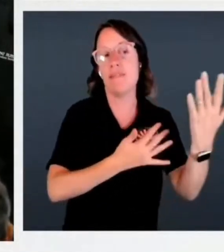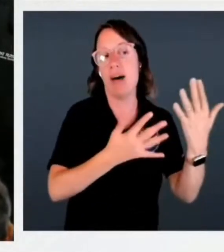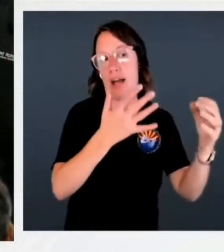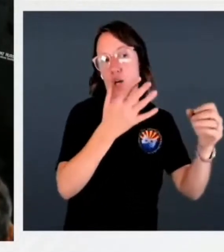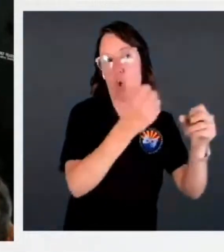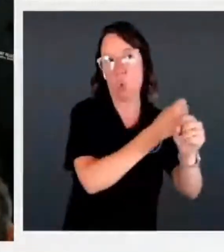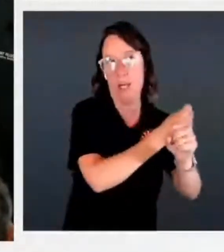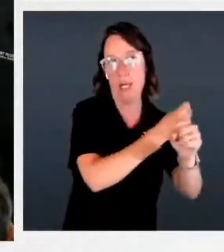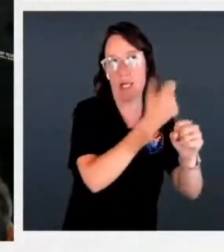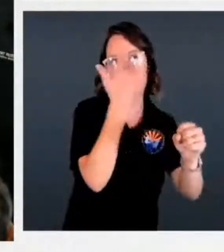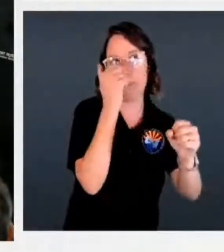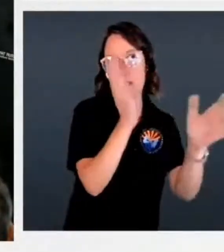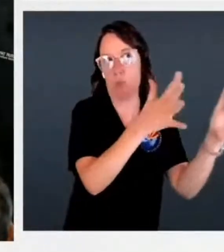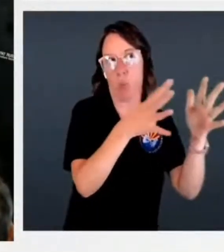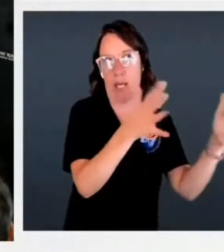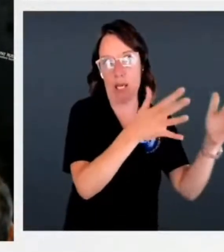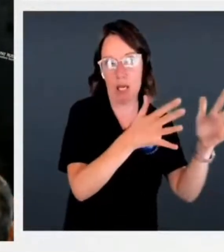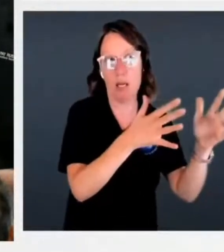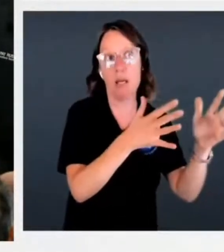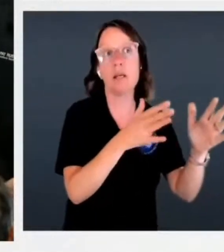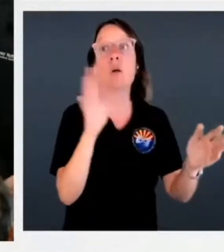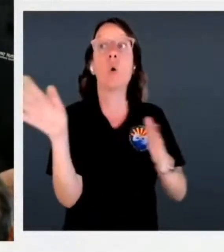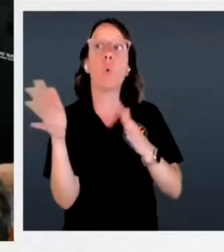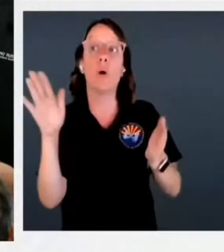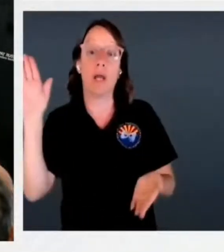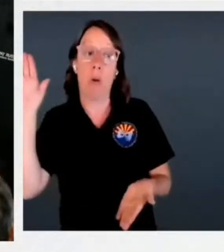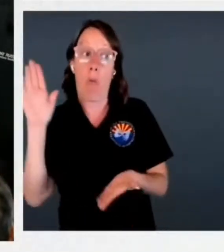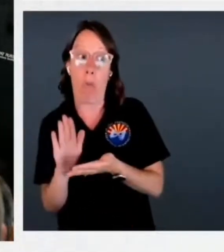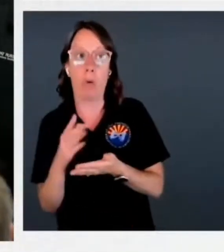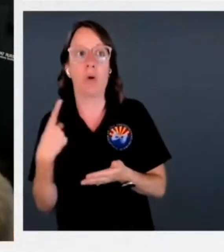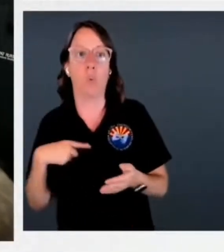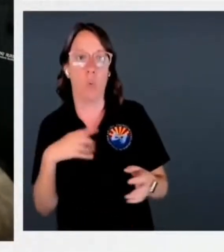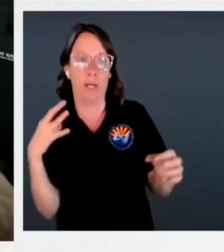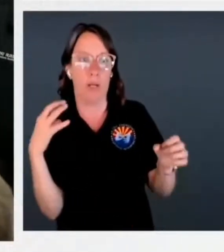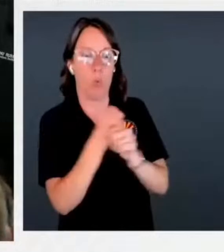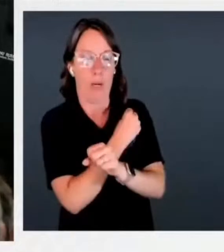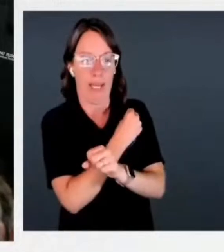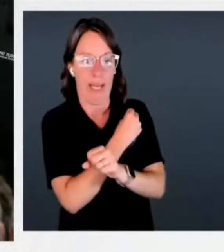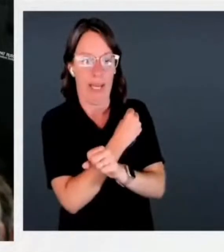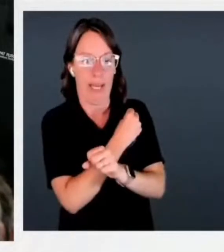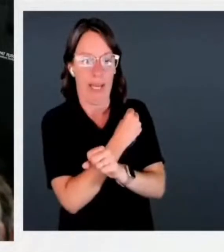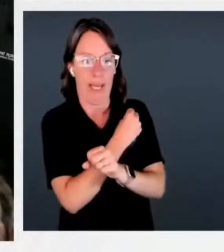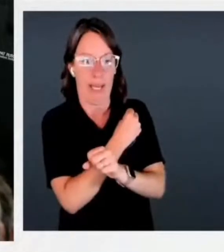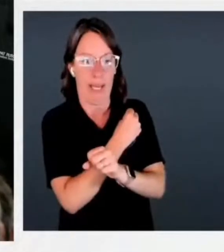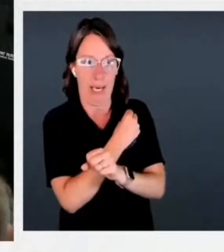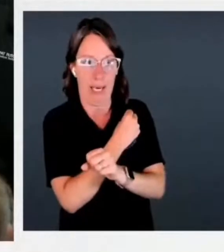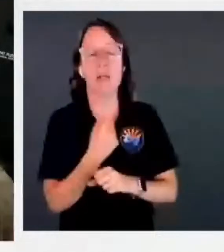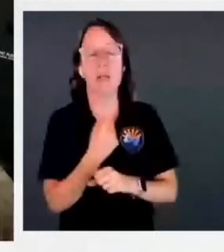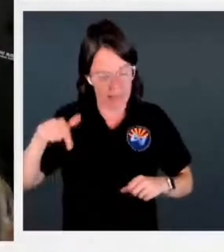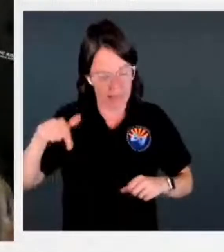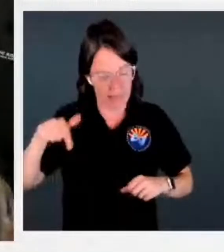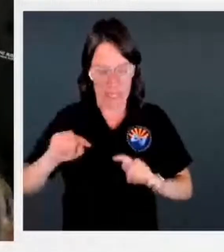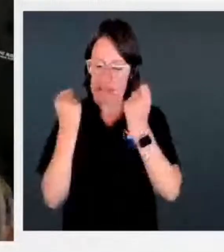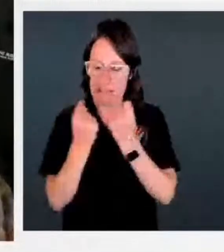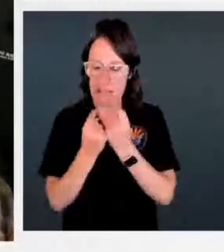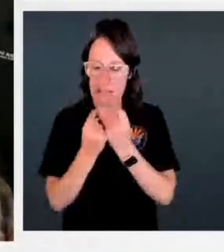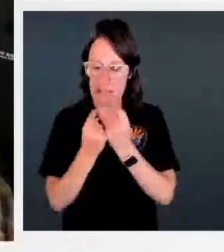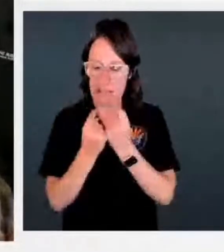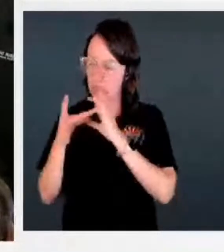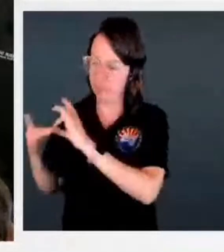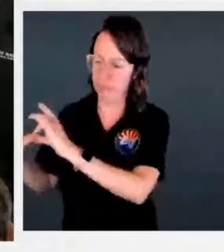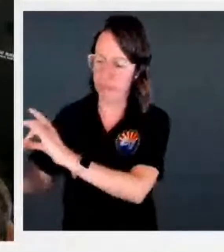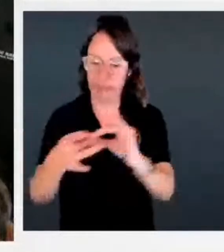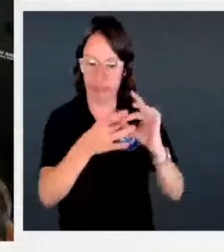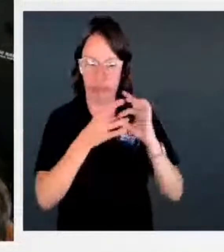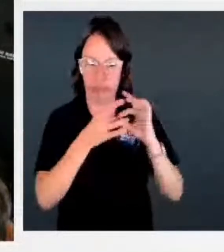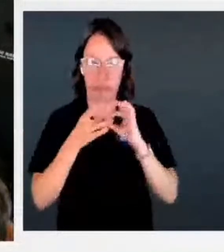can't guarantee you when we're going to get this wrapped up, but I can guarantee you that we're unified as a team. We're unified in our message. We're unified